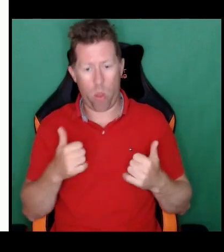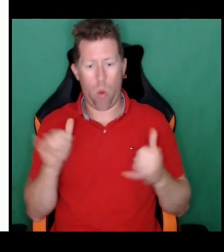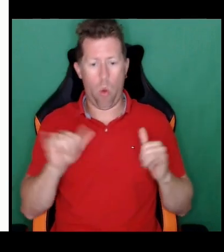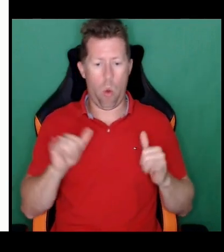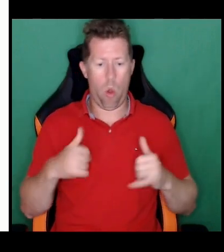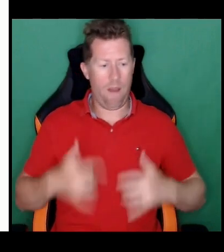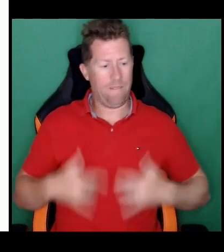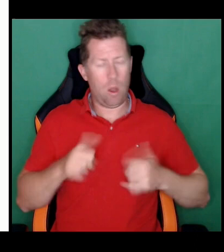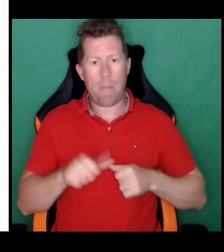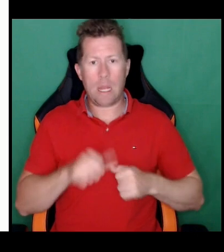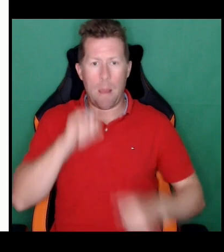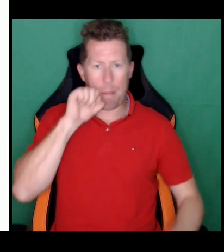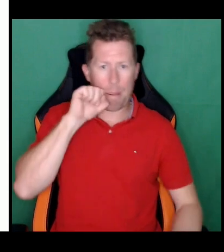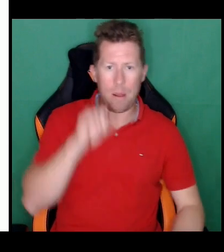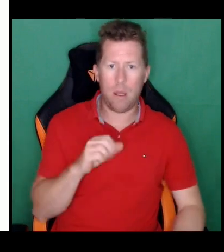benefits.